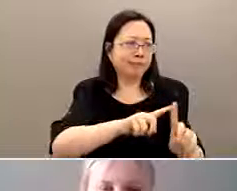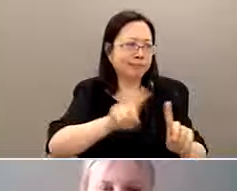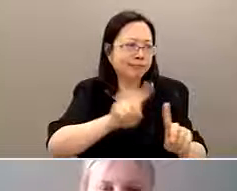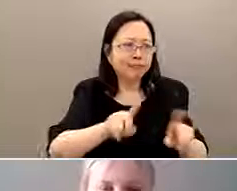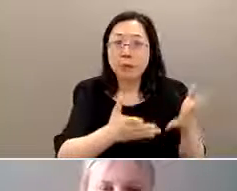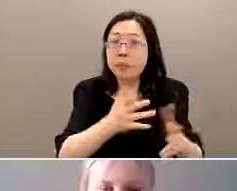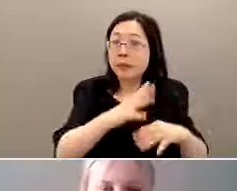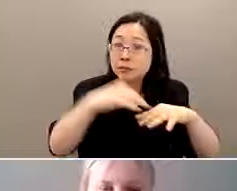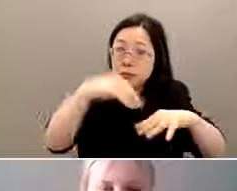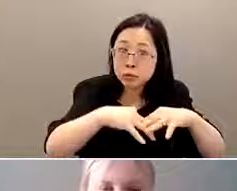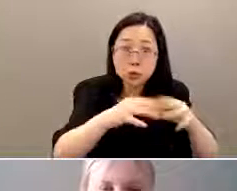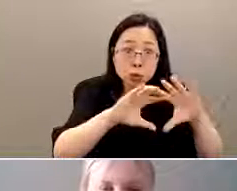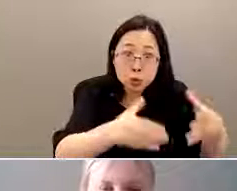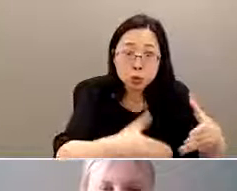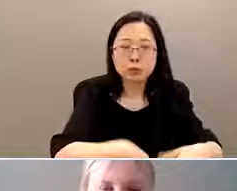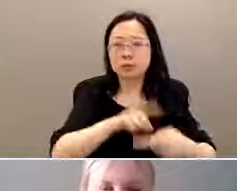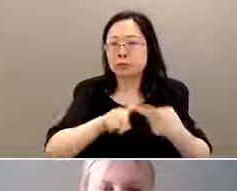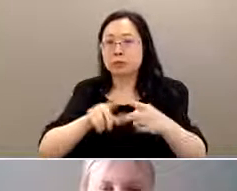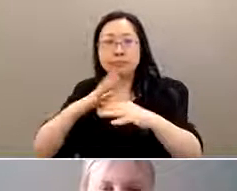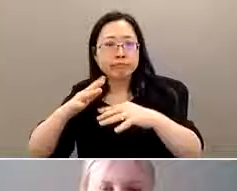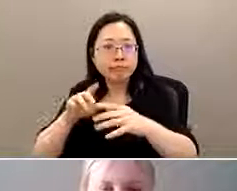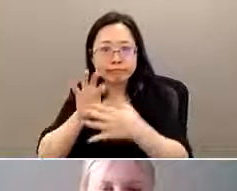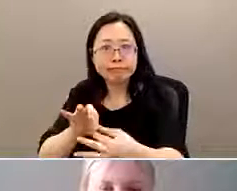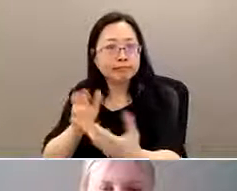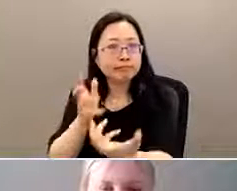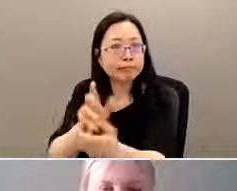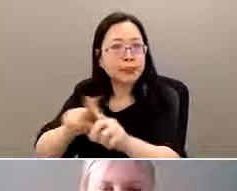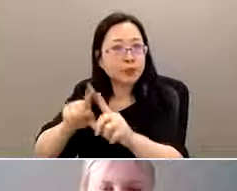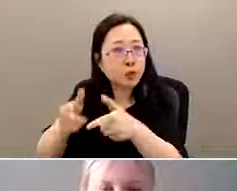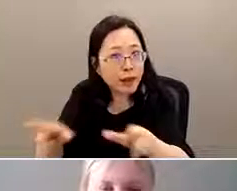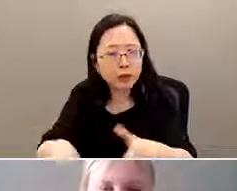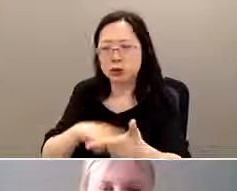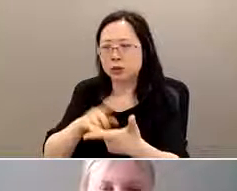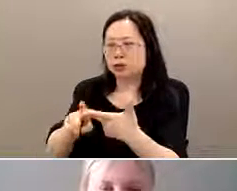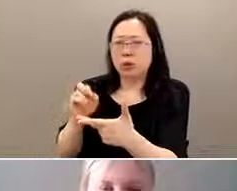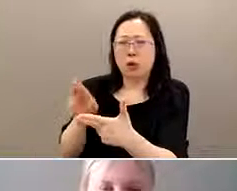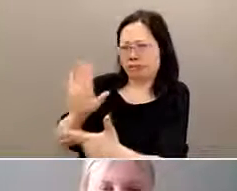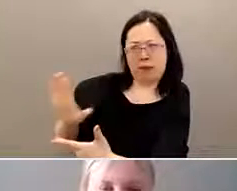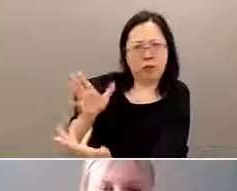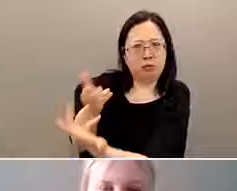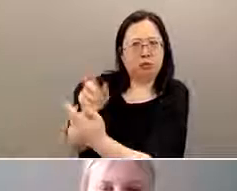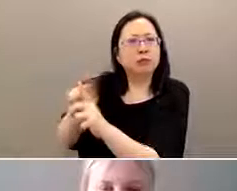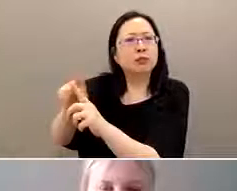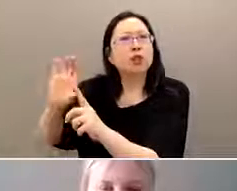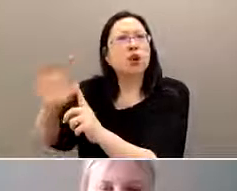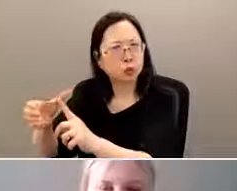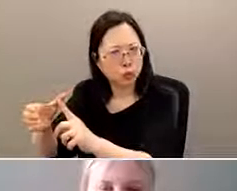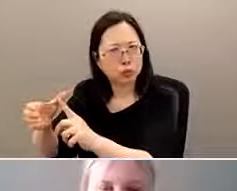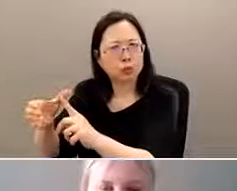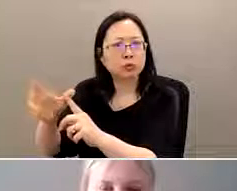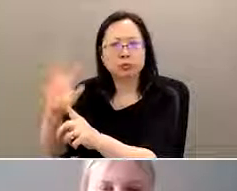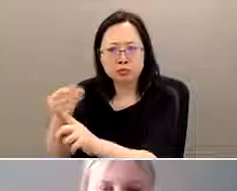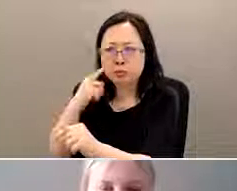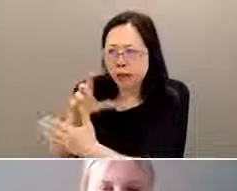Indigenous groups, in different languages, things that are more culturally appropriate for the different groups that people are in fact